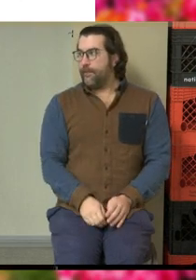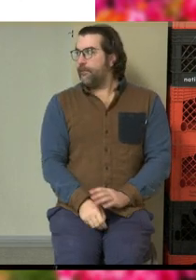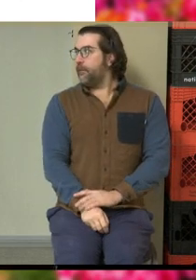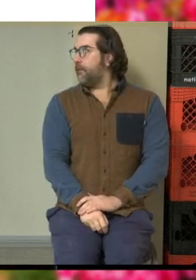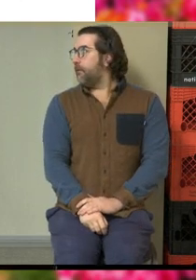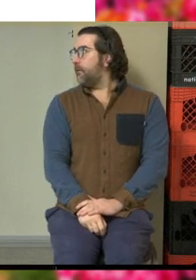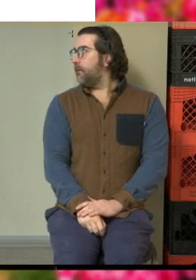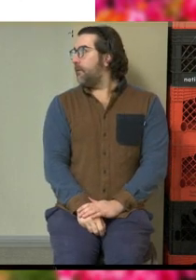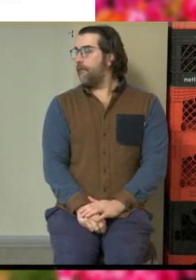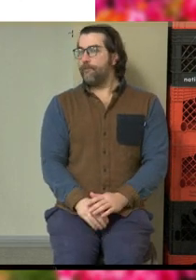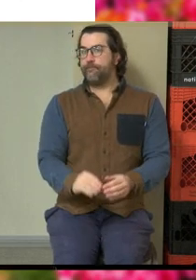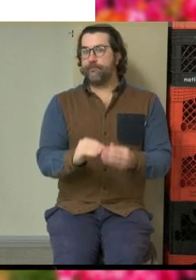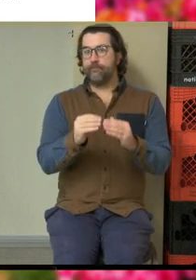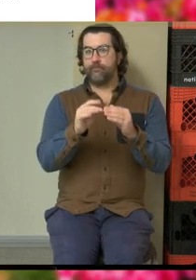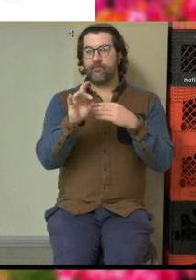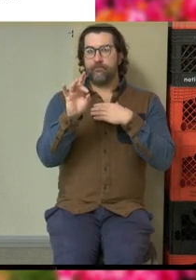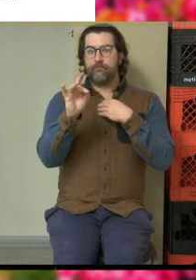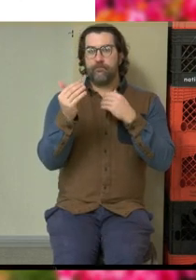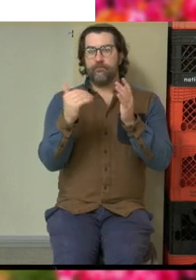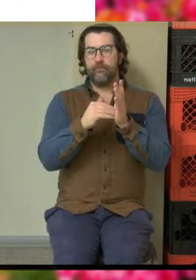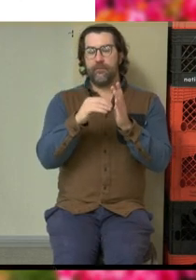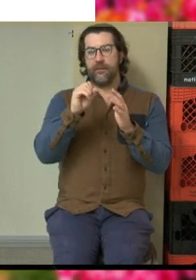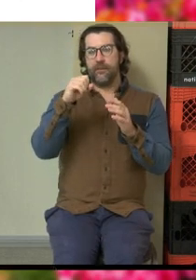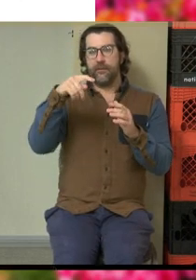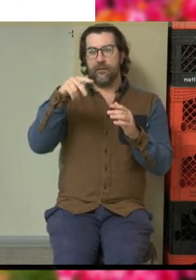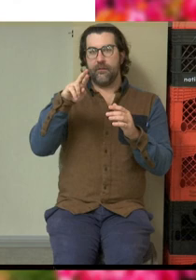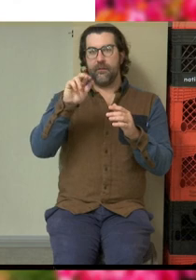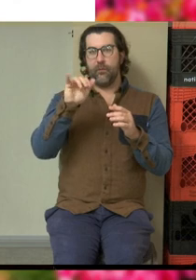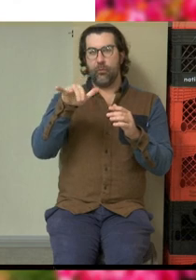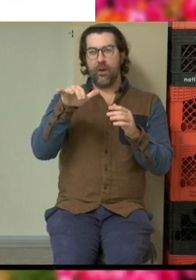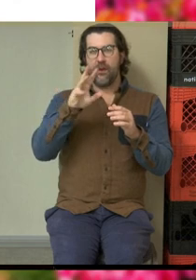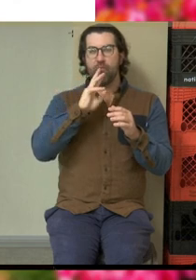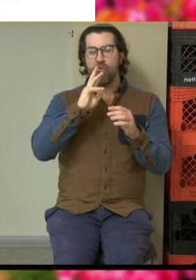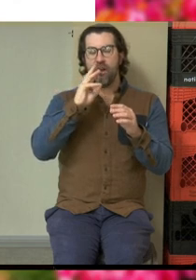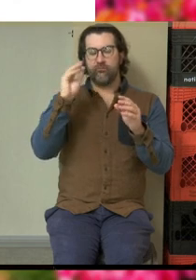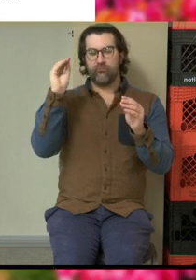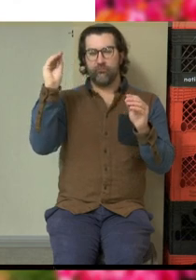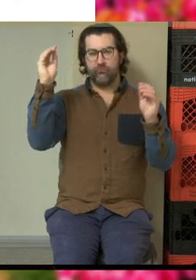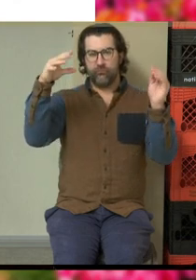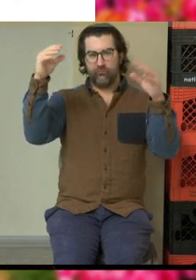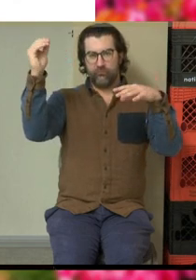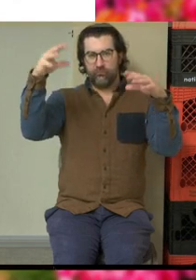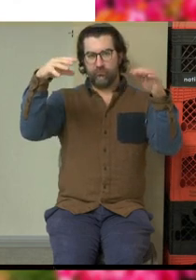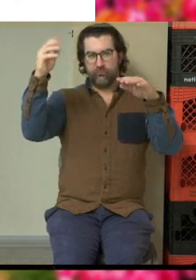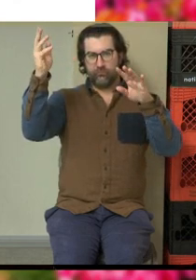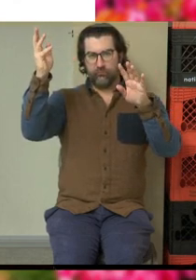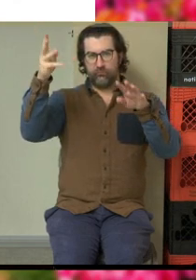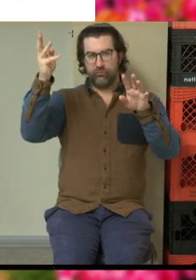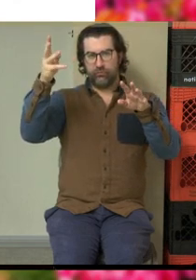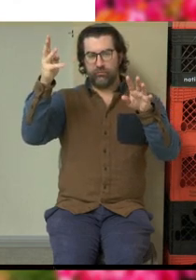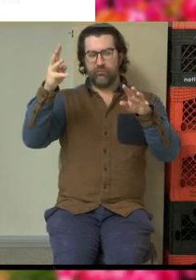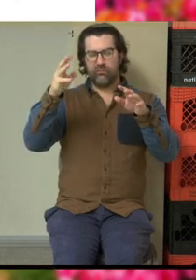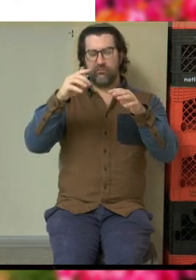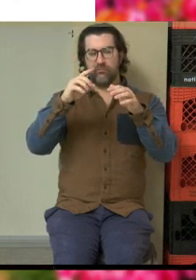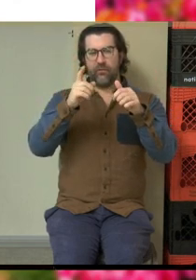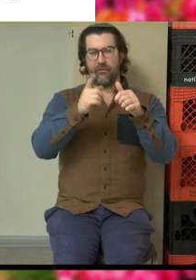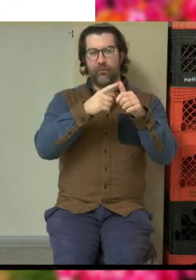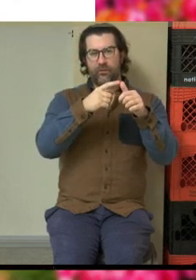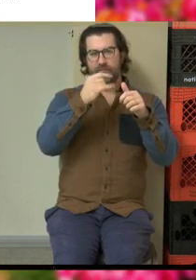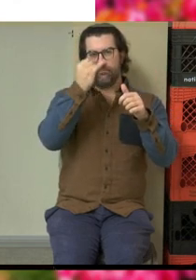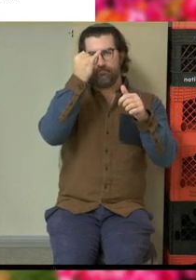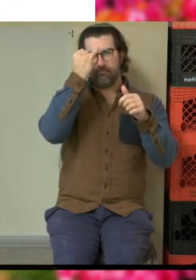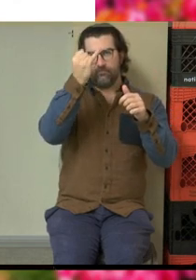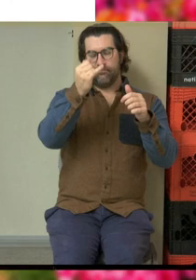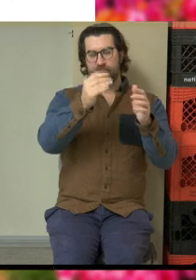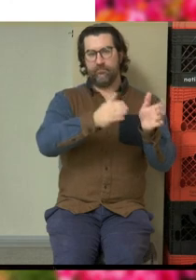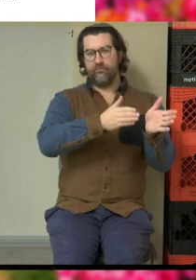Number 8, again, is the spray features that we were showing in the first concept. 9 is the restroom and